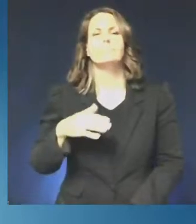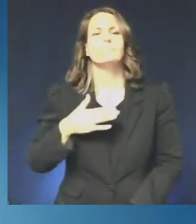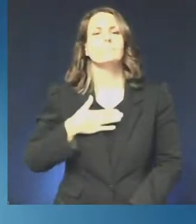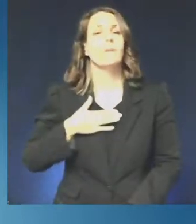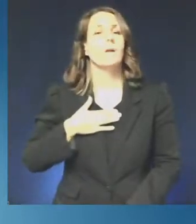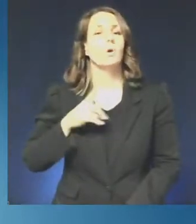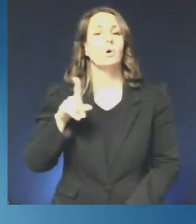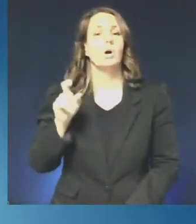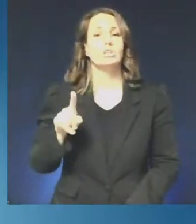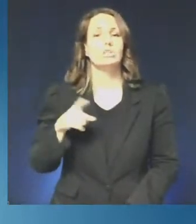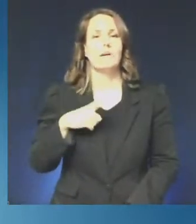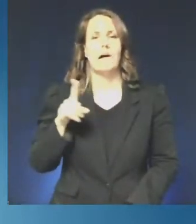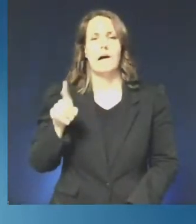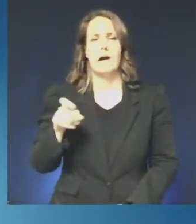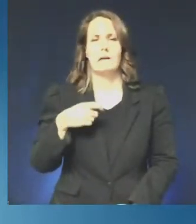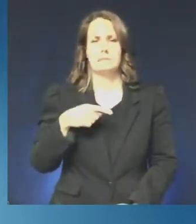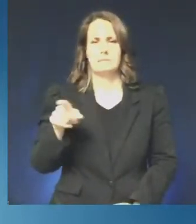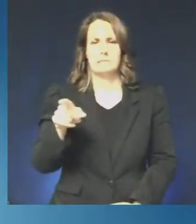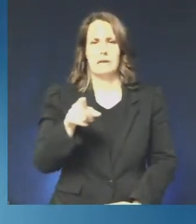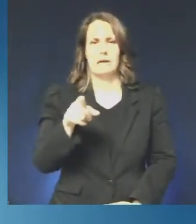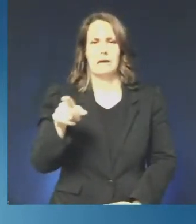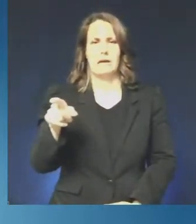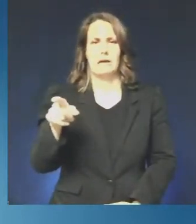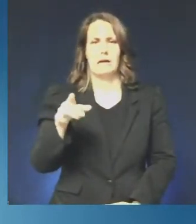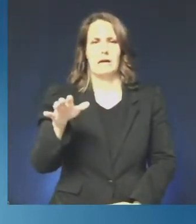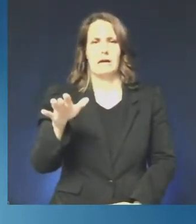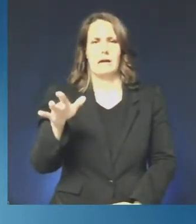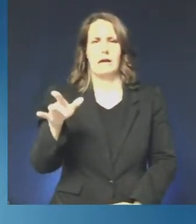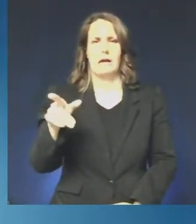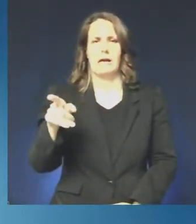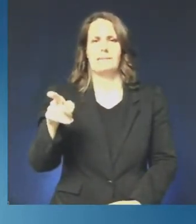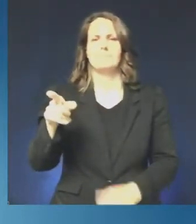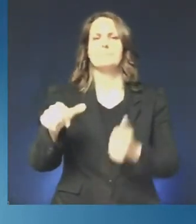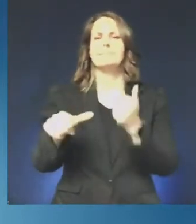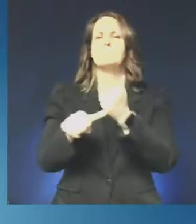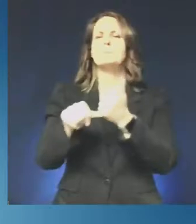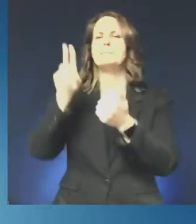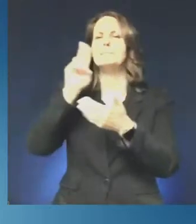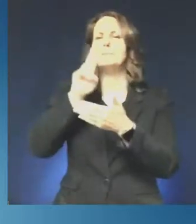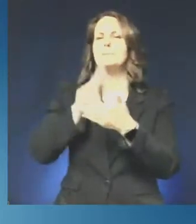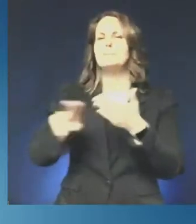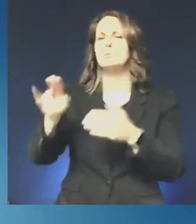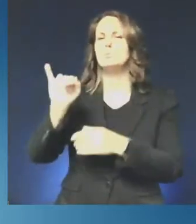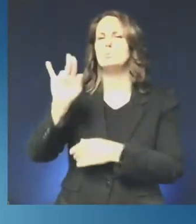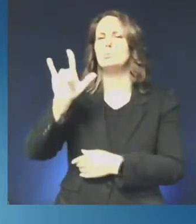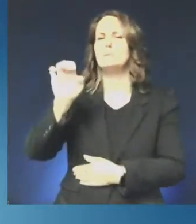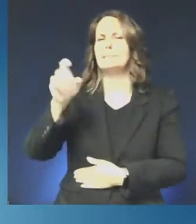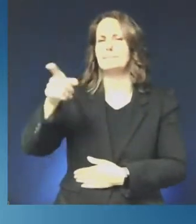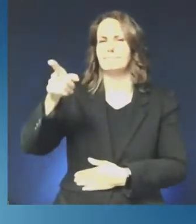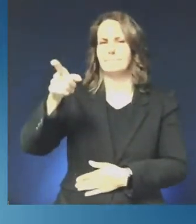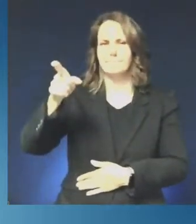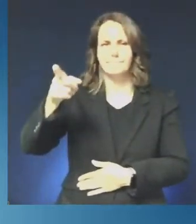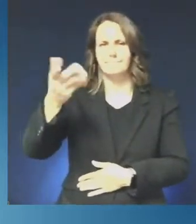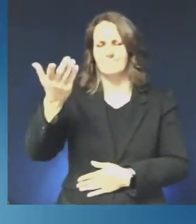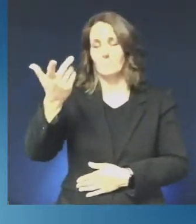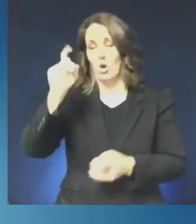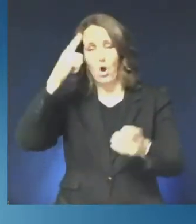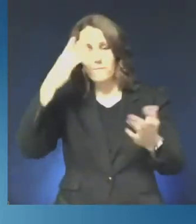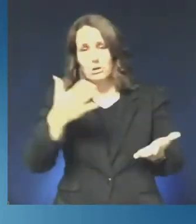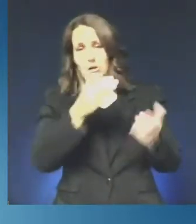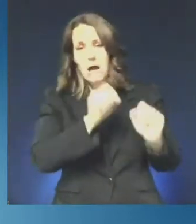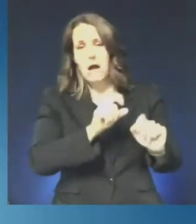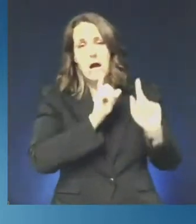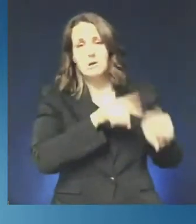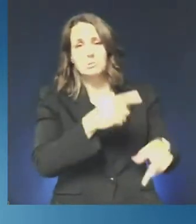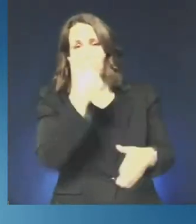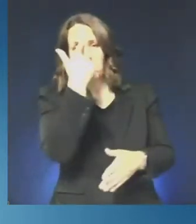Jen Dijk or Dr. Westergaard. But Governor Evers, please feel free to share your thoughts. Obviously, the UW system